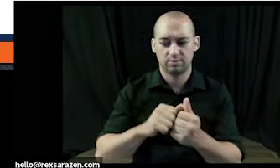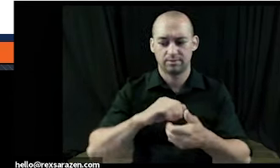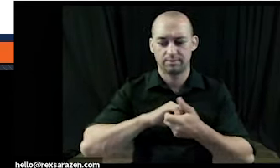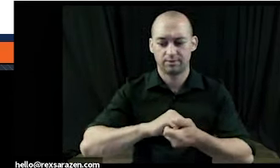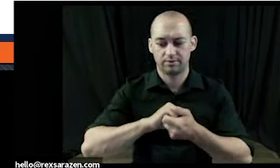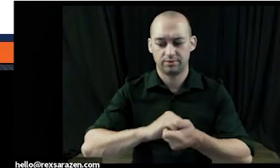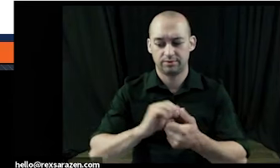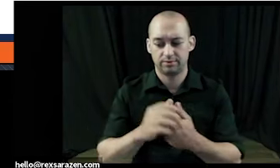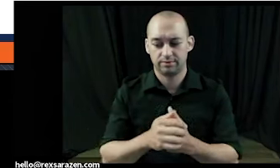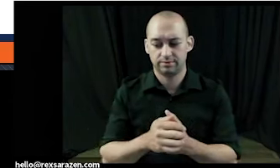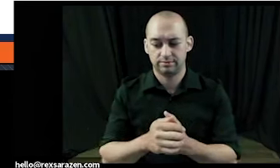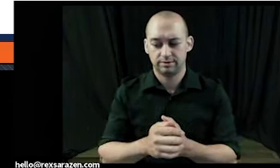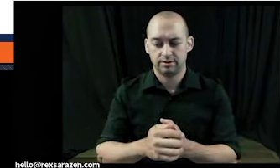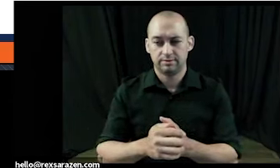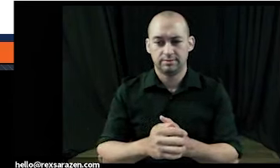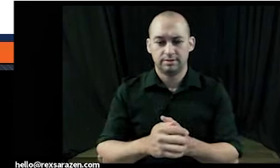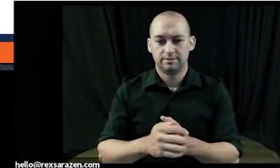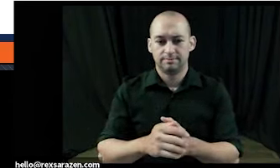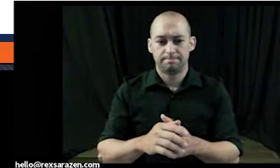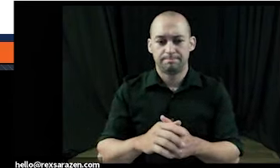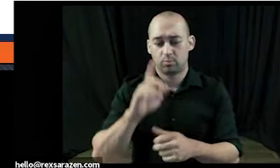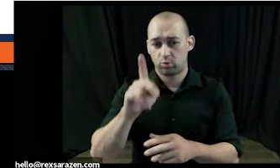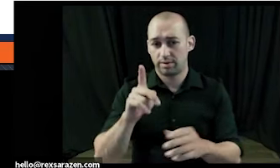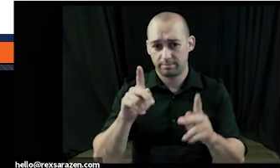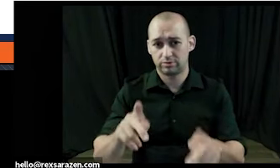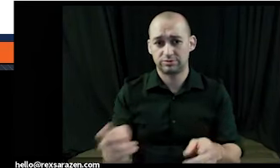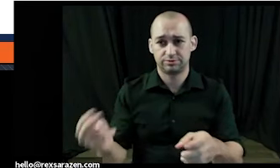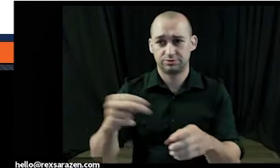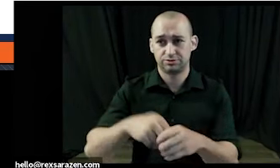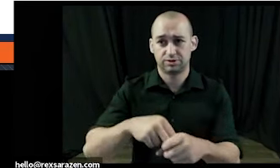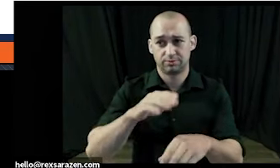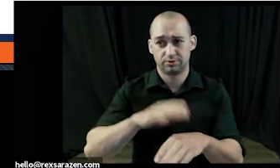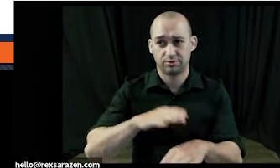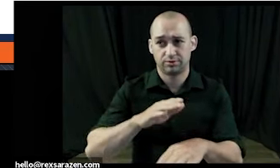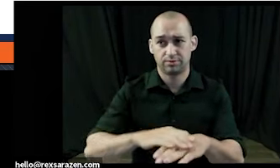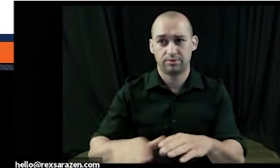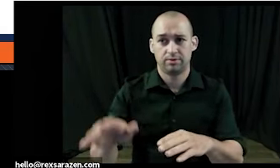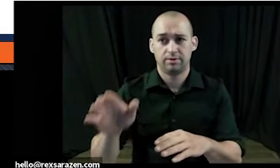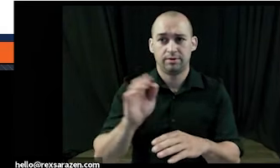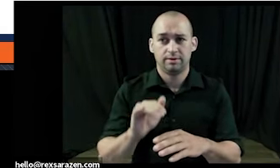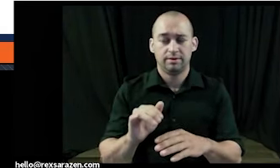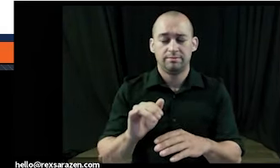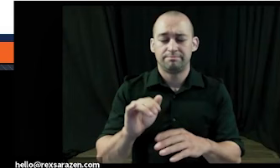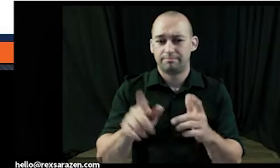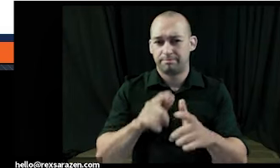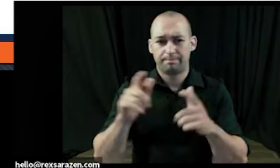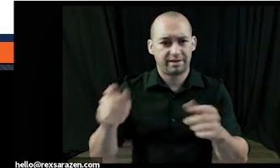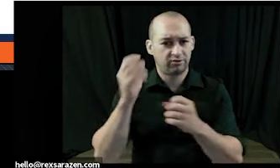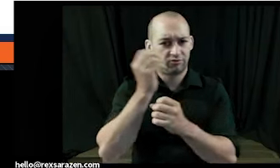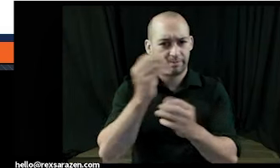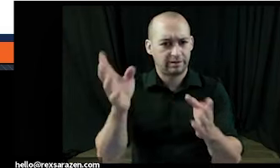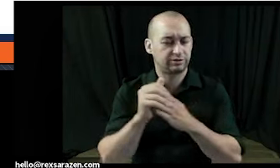and one of the participants asked about a larger information guide that